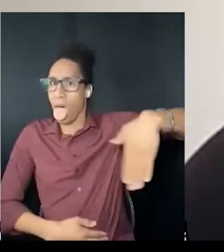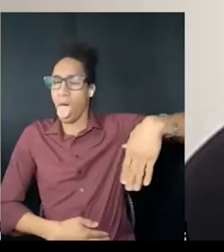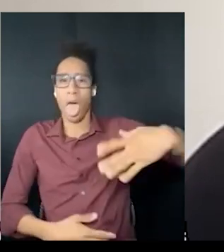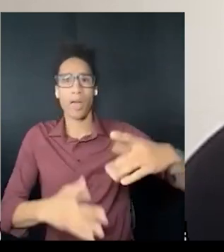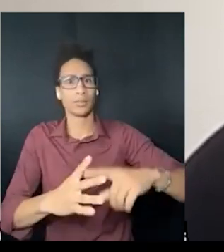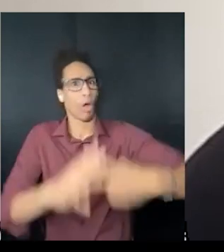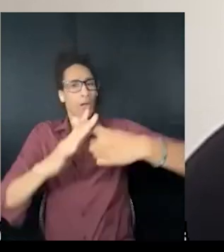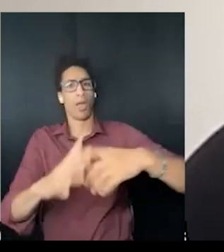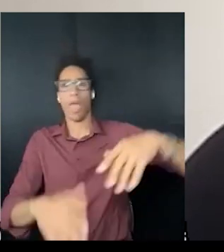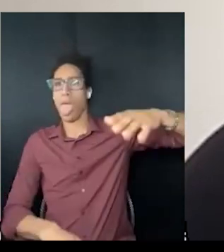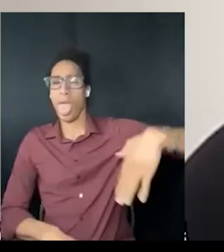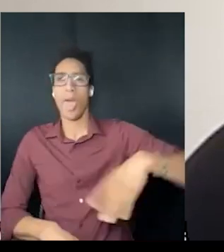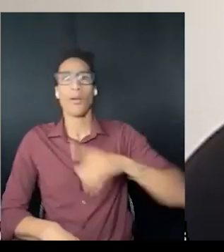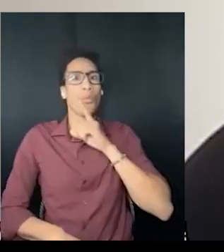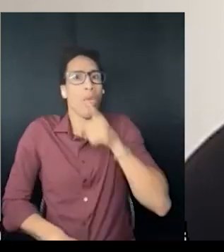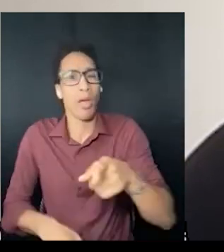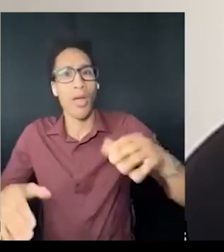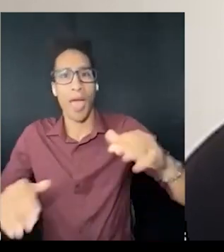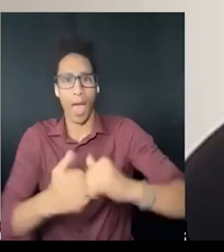and reconcile with violence.